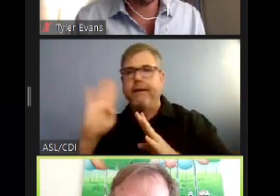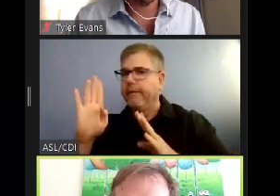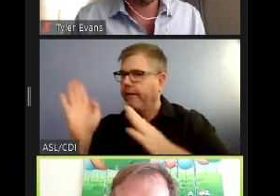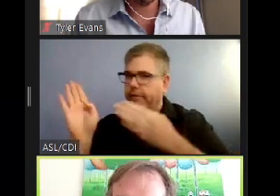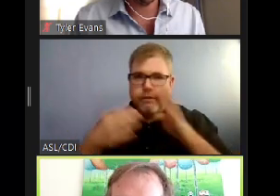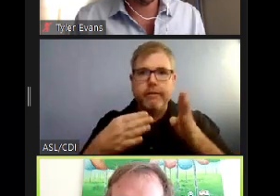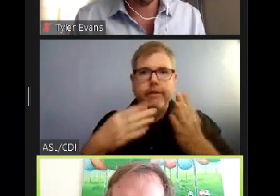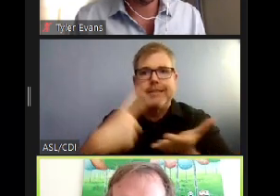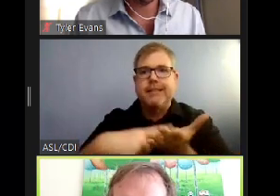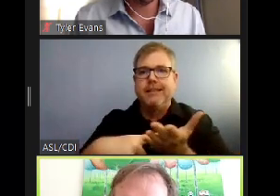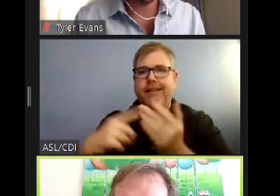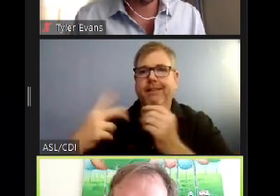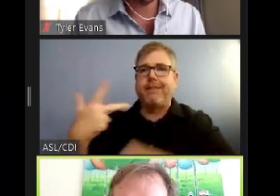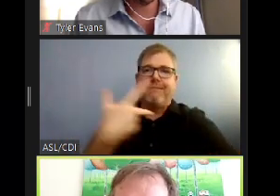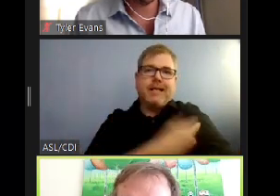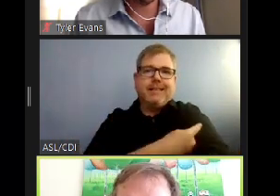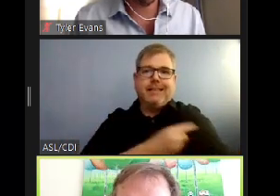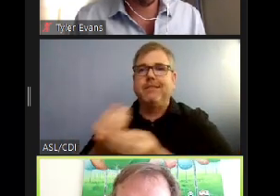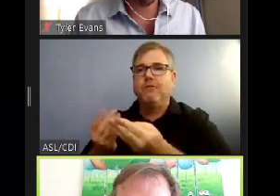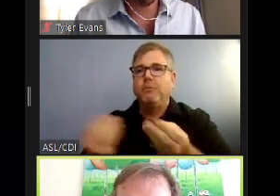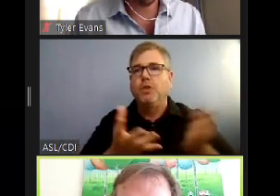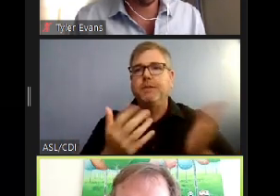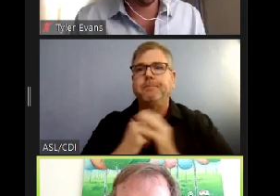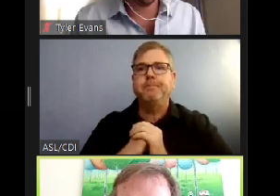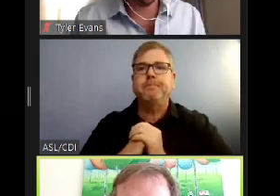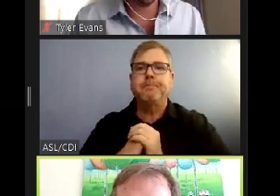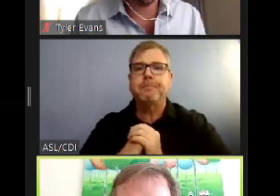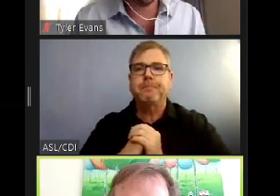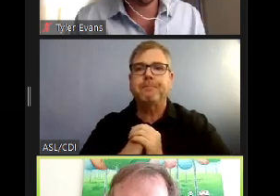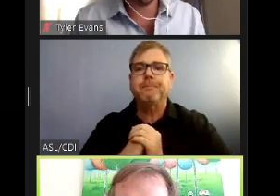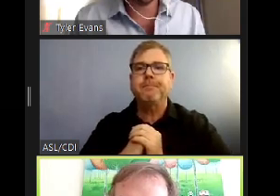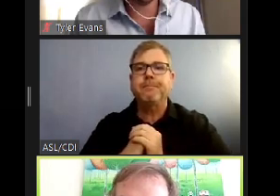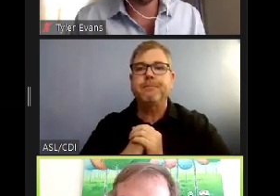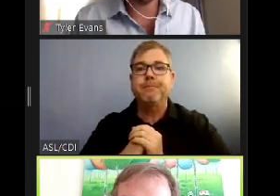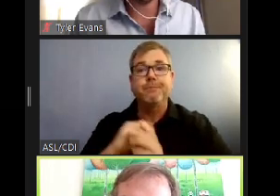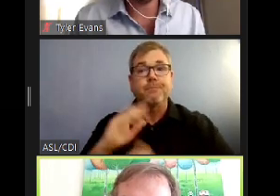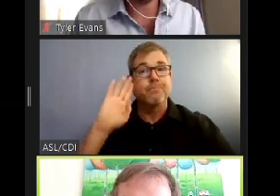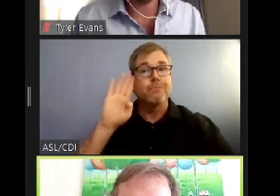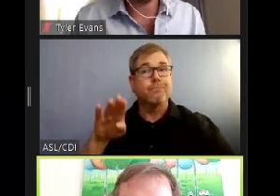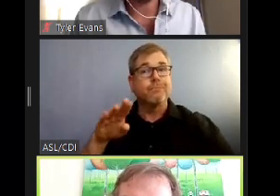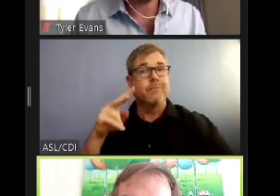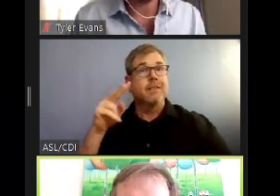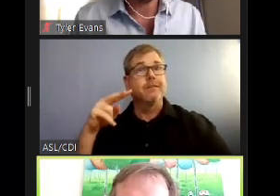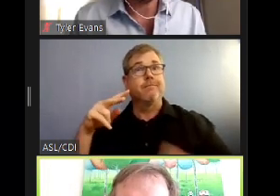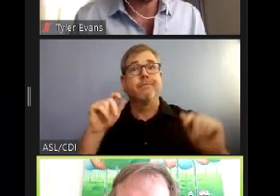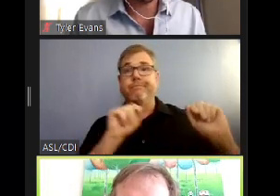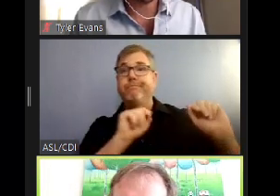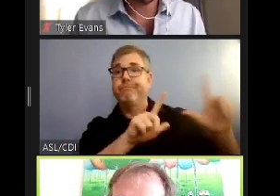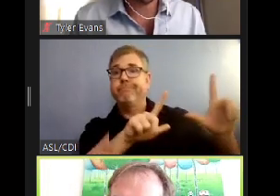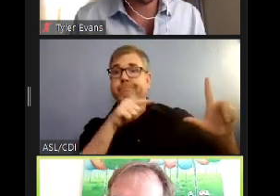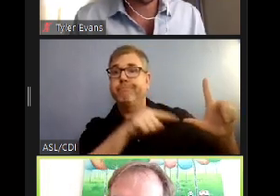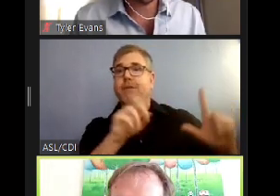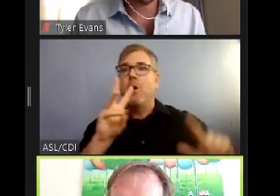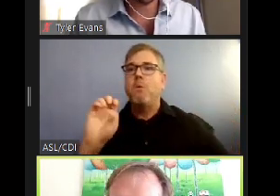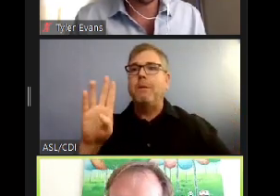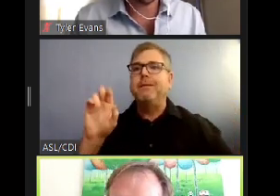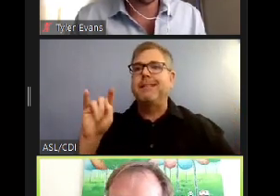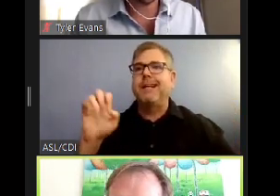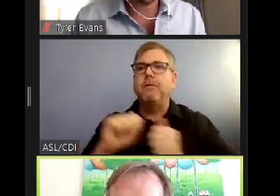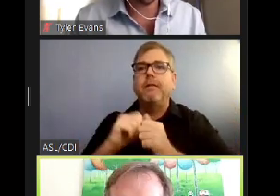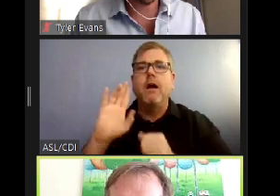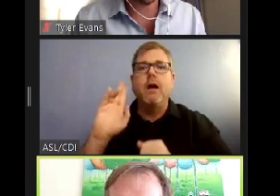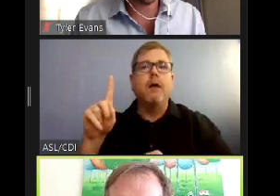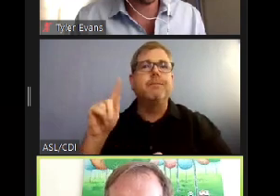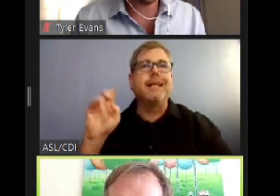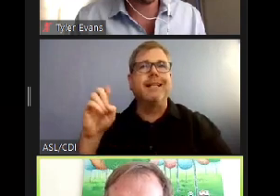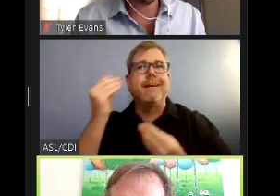website that shows our daily numbers. It's updated daily at about 4 o'clock. We've had over 8,000 cases now in the county